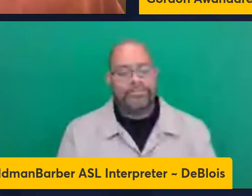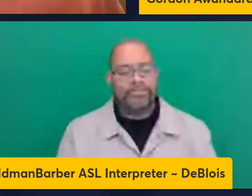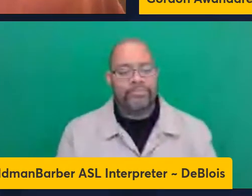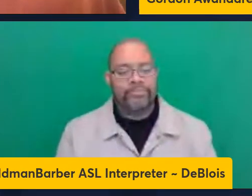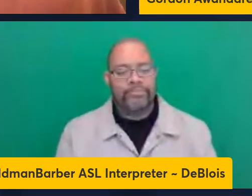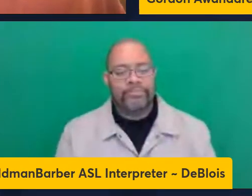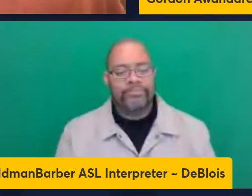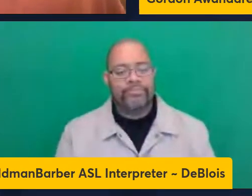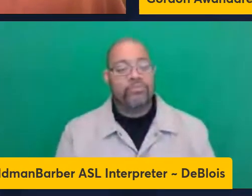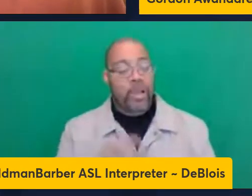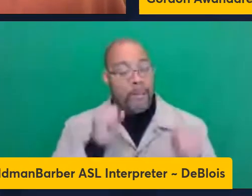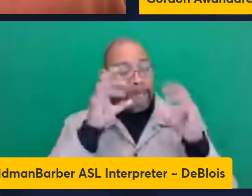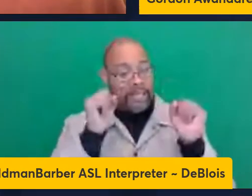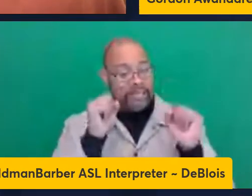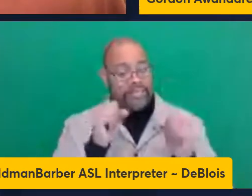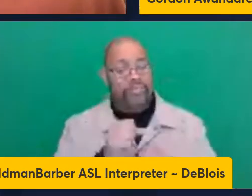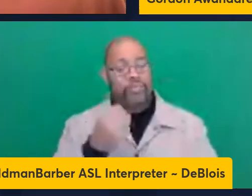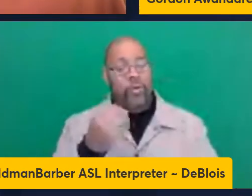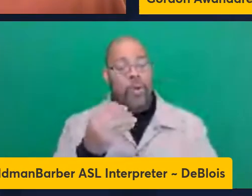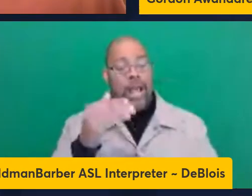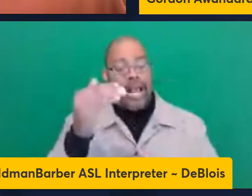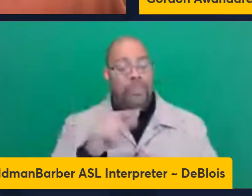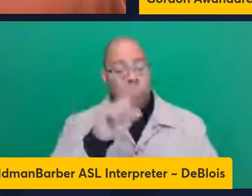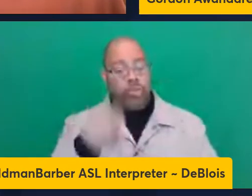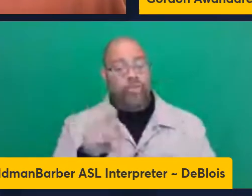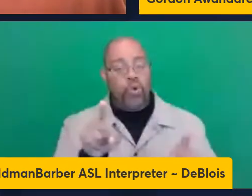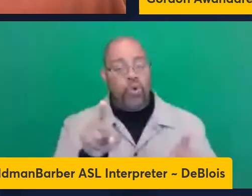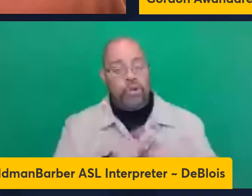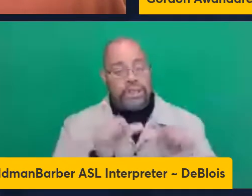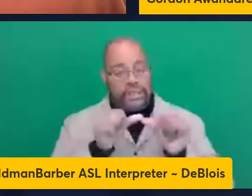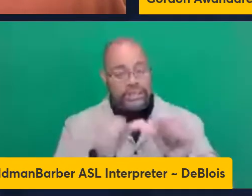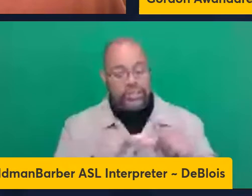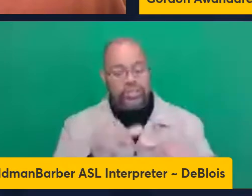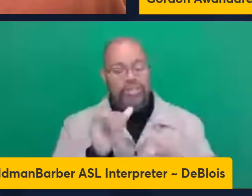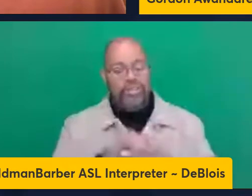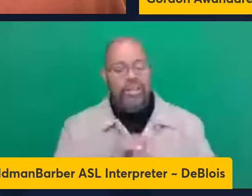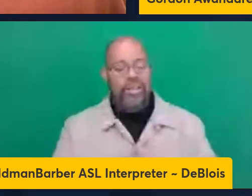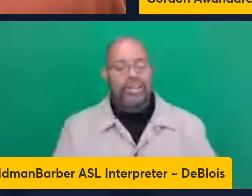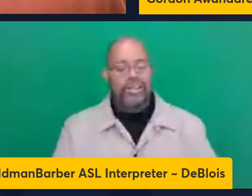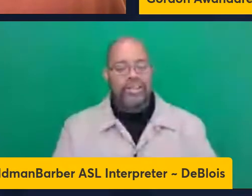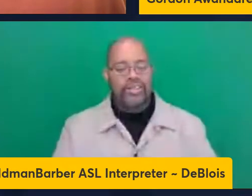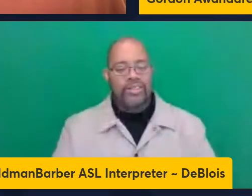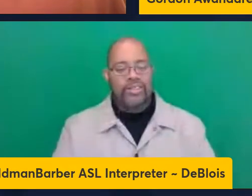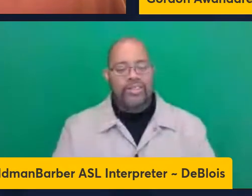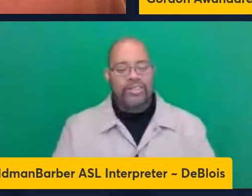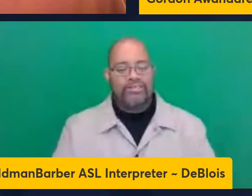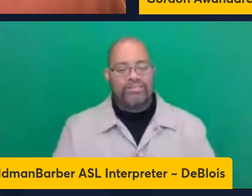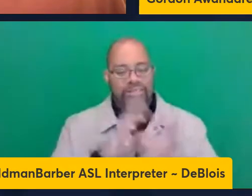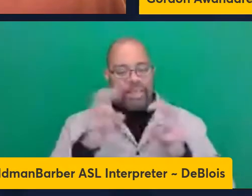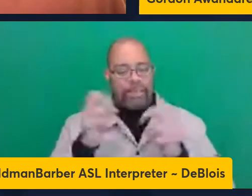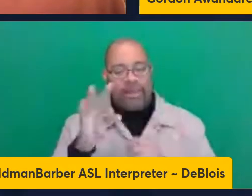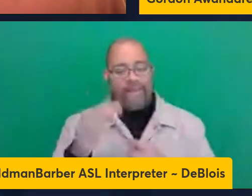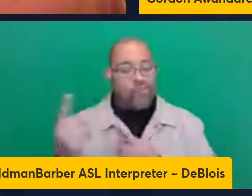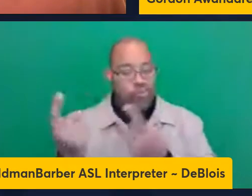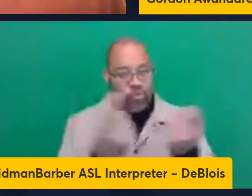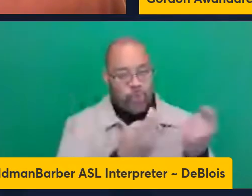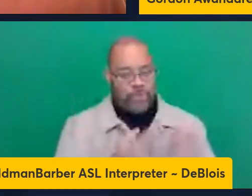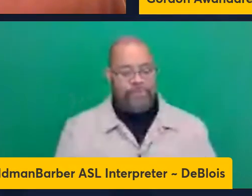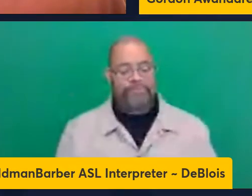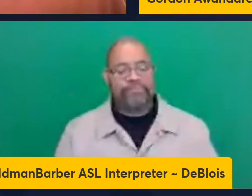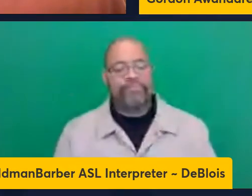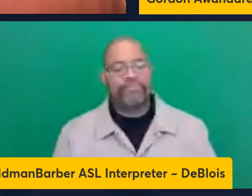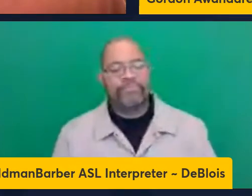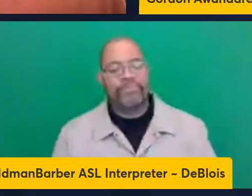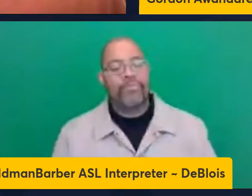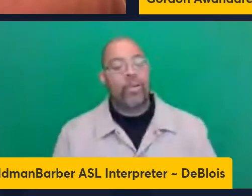really amazing. So the next question also continue on this, topic of recruiting. As